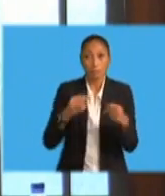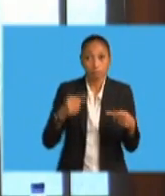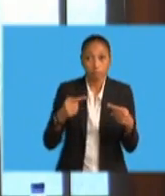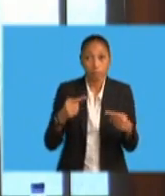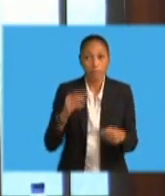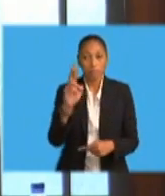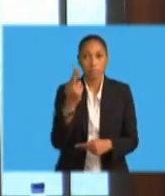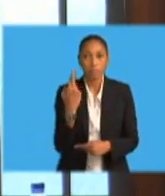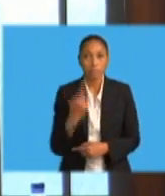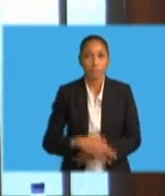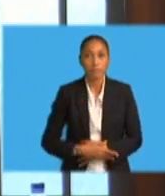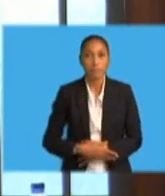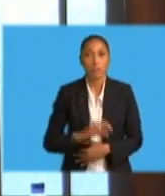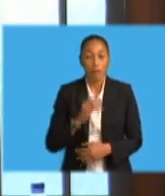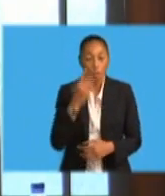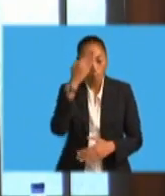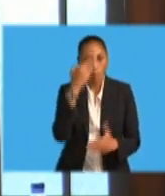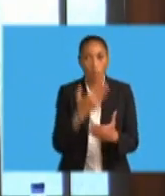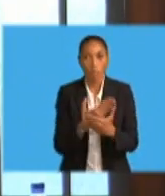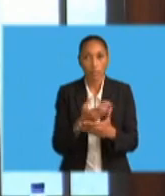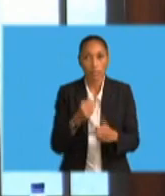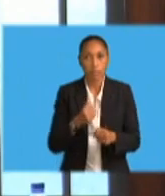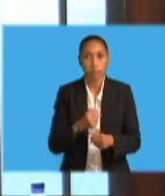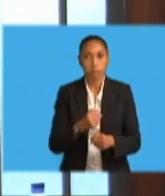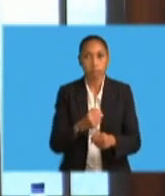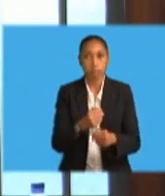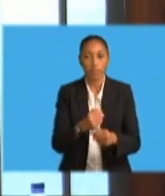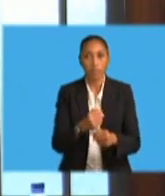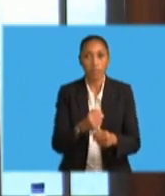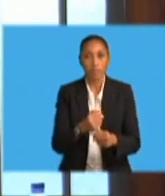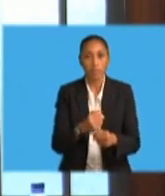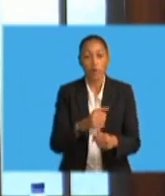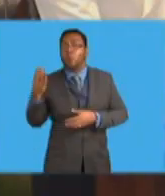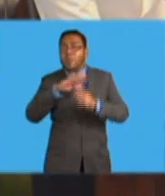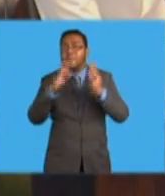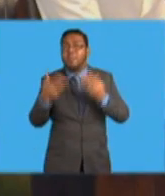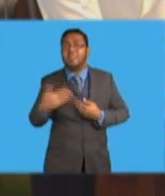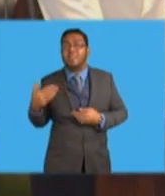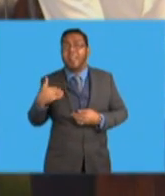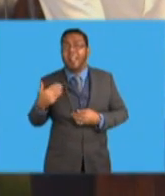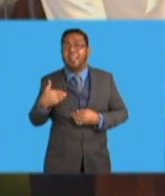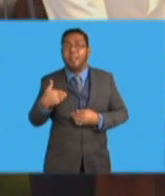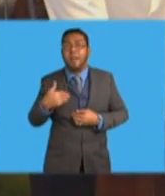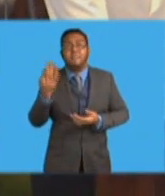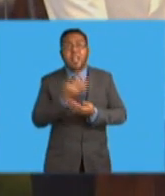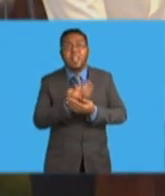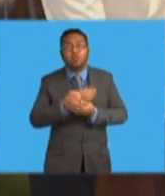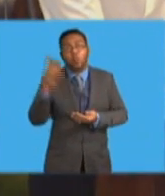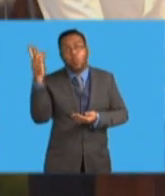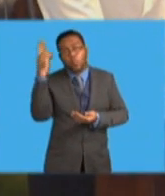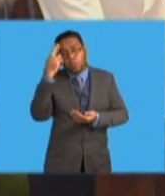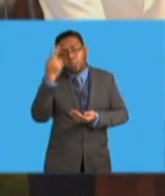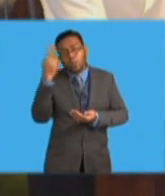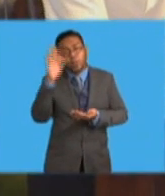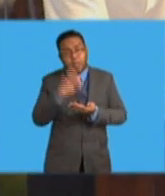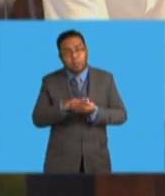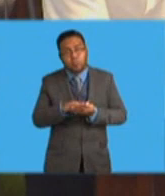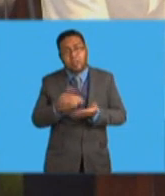the people by improving on the quality of services, which has been implemented by every previous